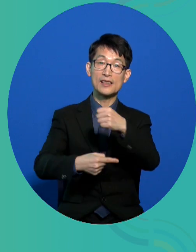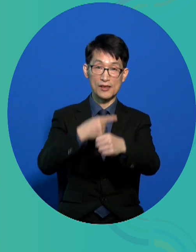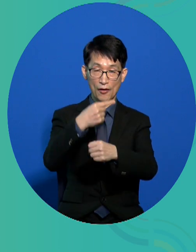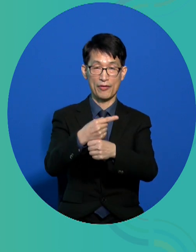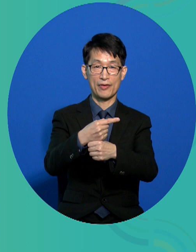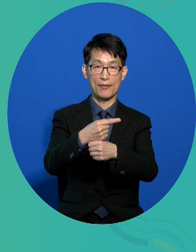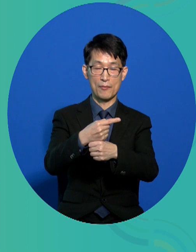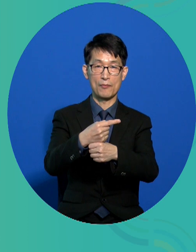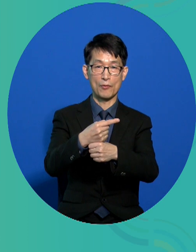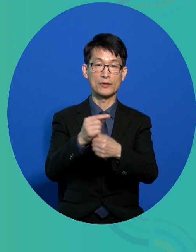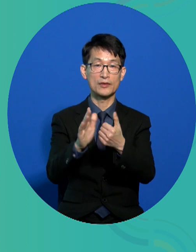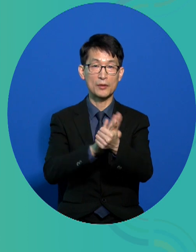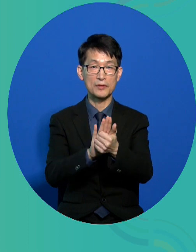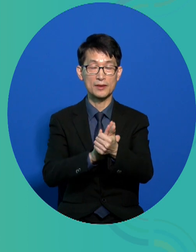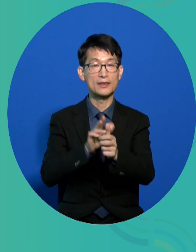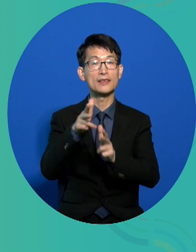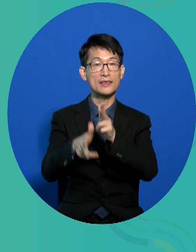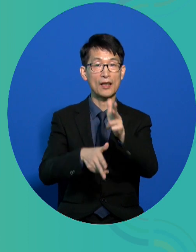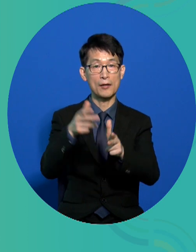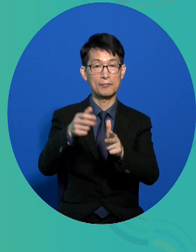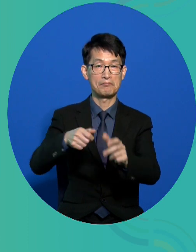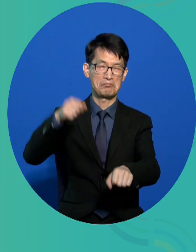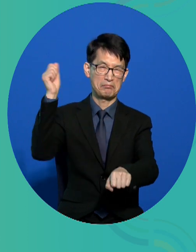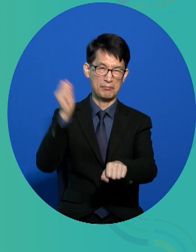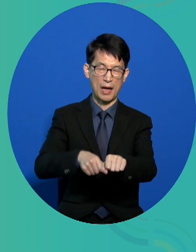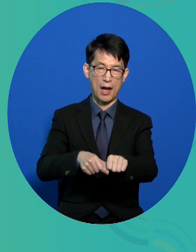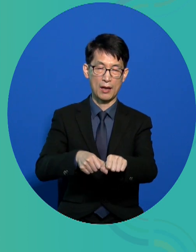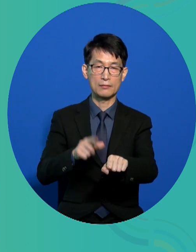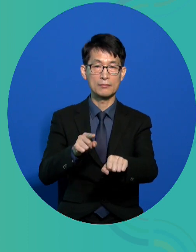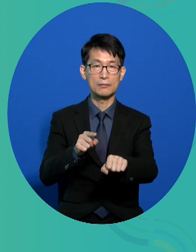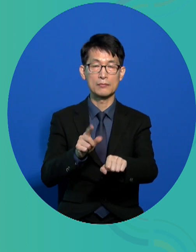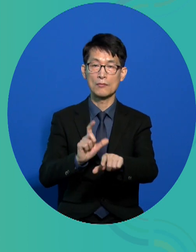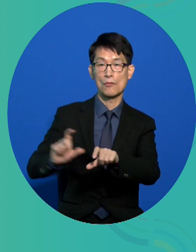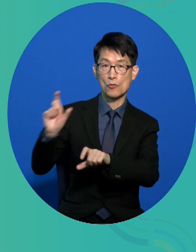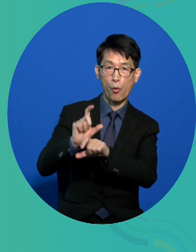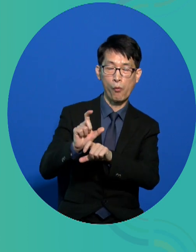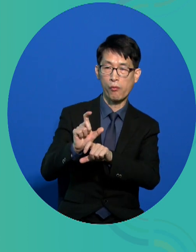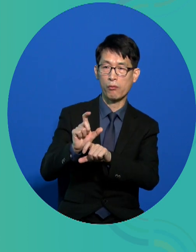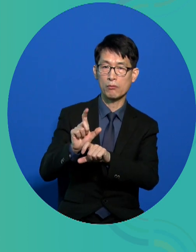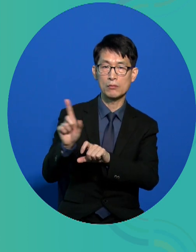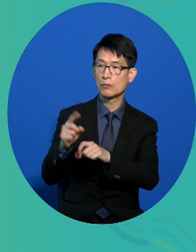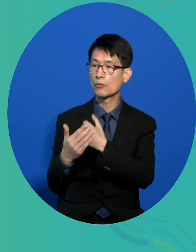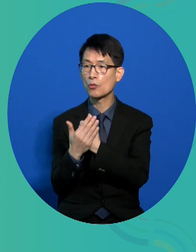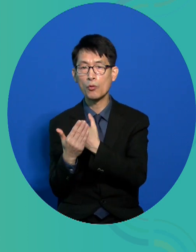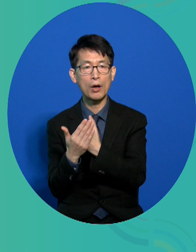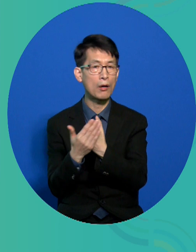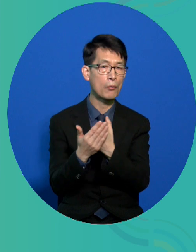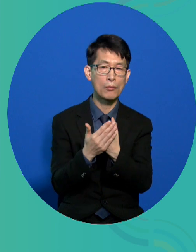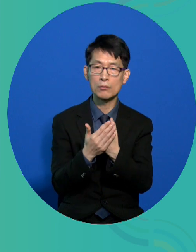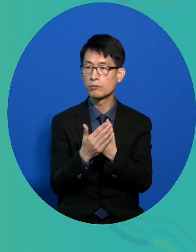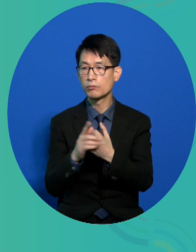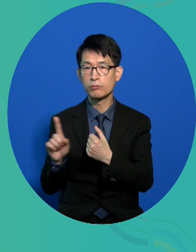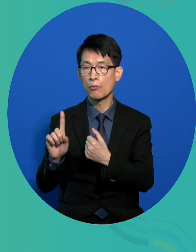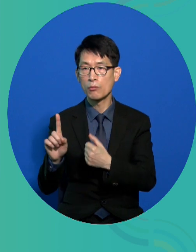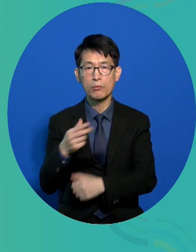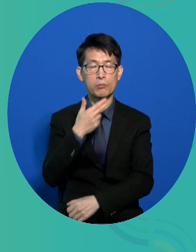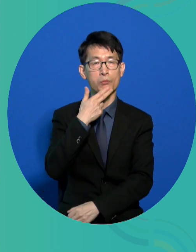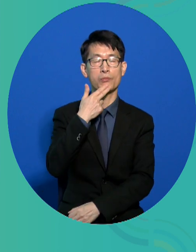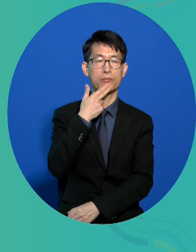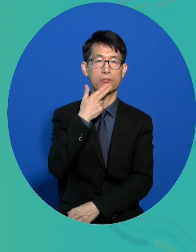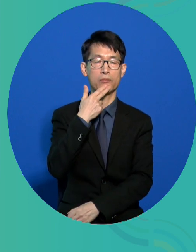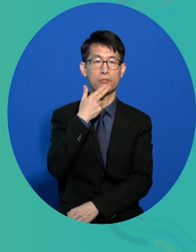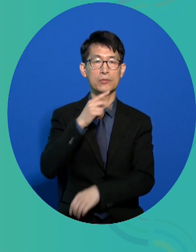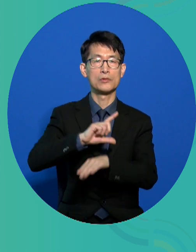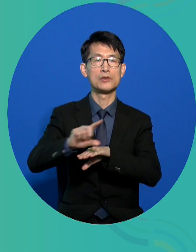welfare services that were not included in that specific year there is no channel